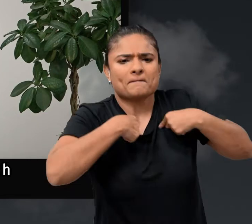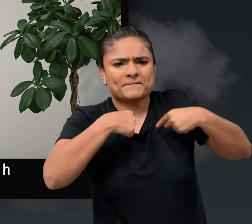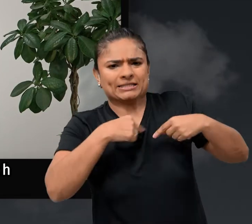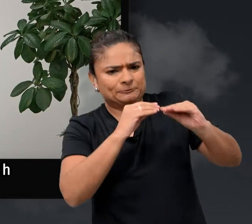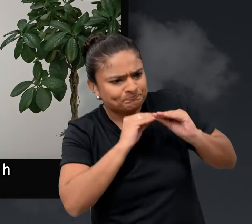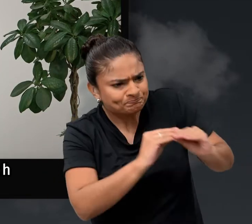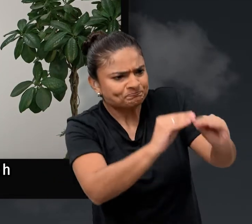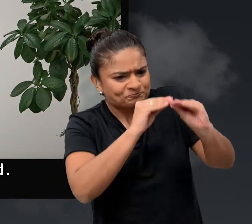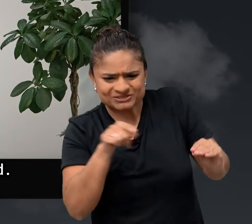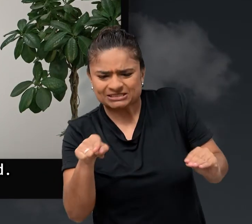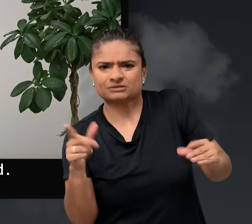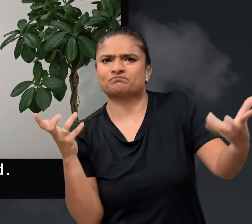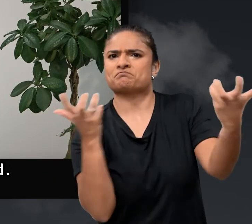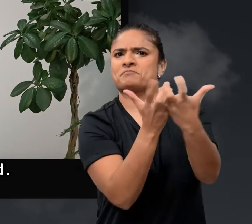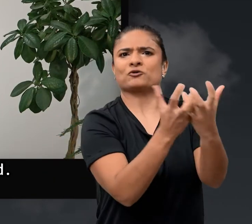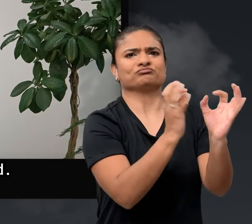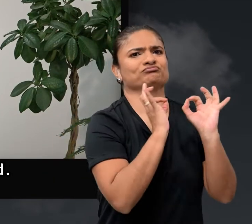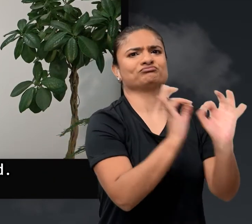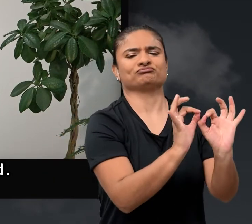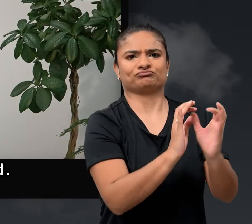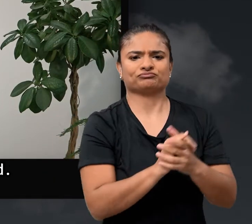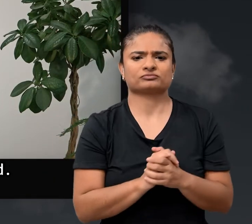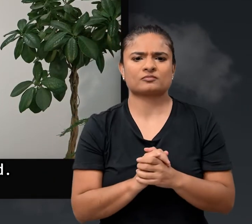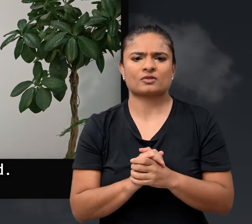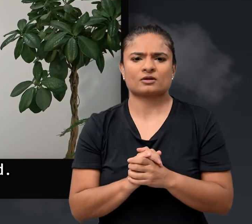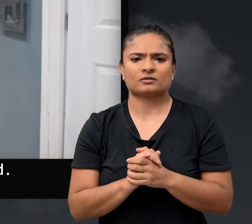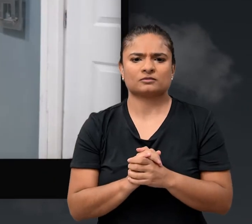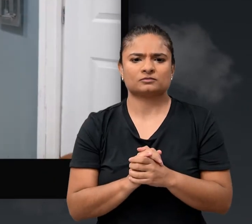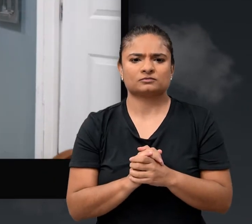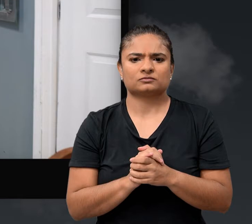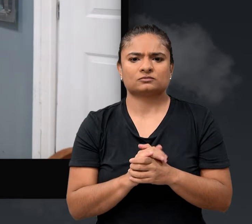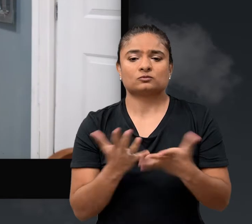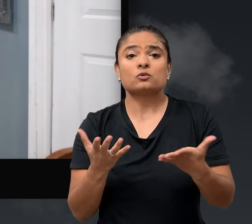medical students, the people who haven't graduated,